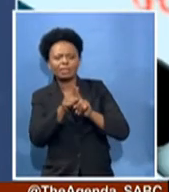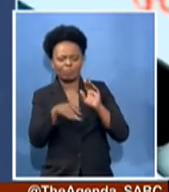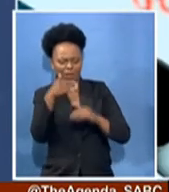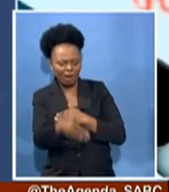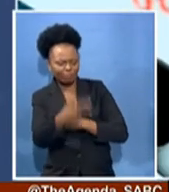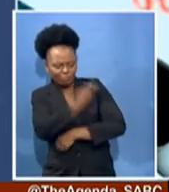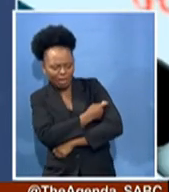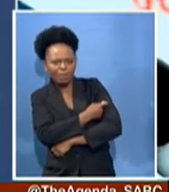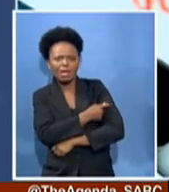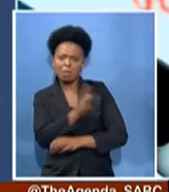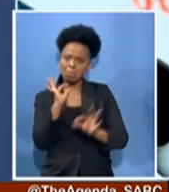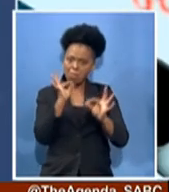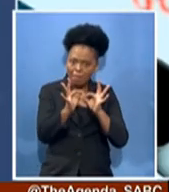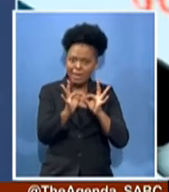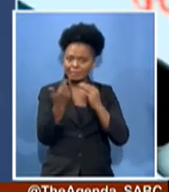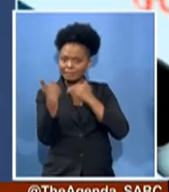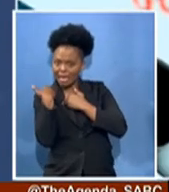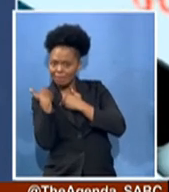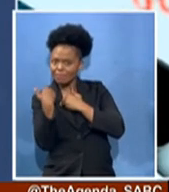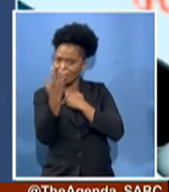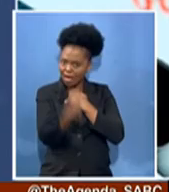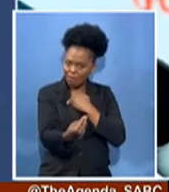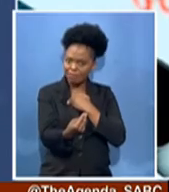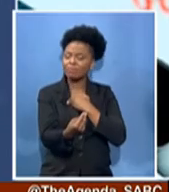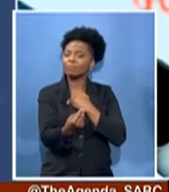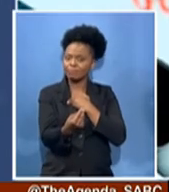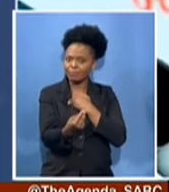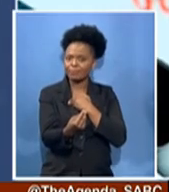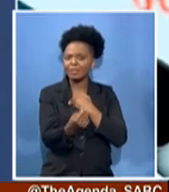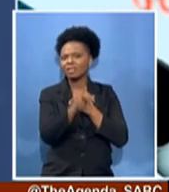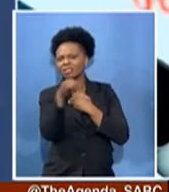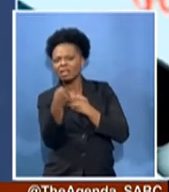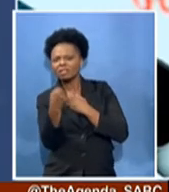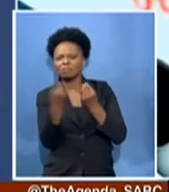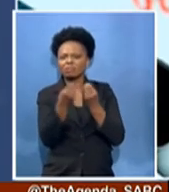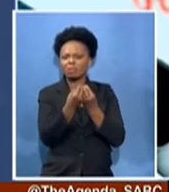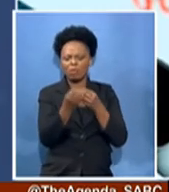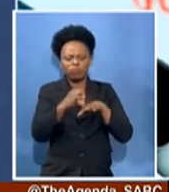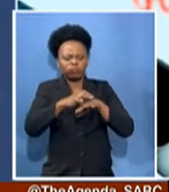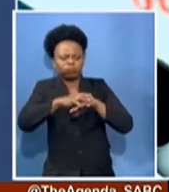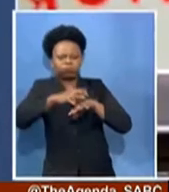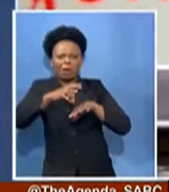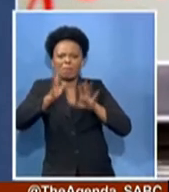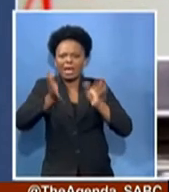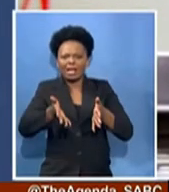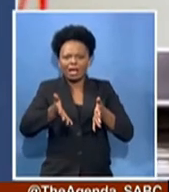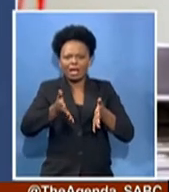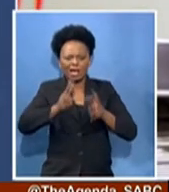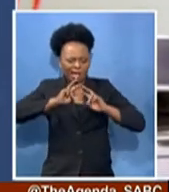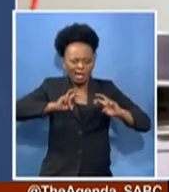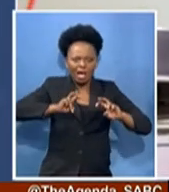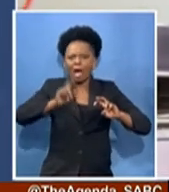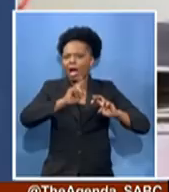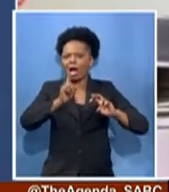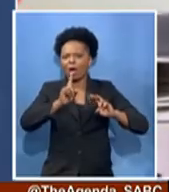going to look not only for the common things like the sore arm, feeling a bit muscle achy and chills. We are looking for